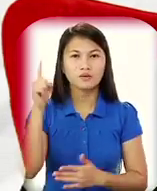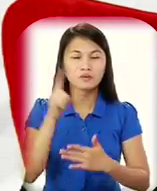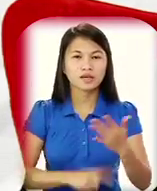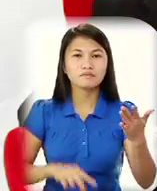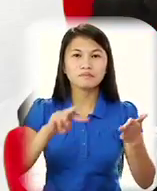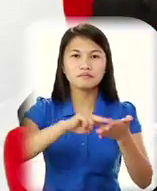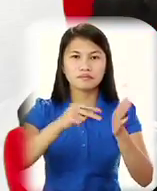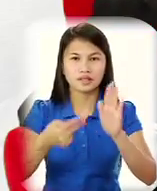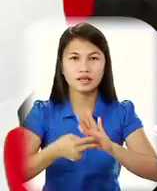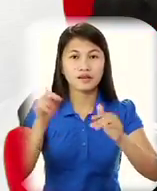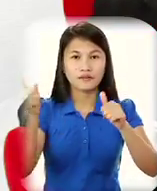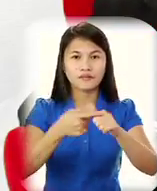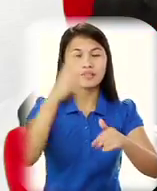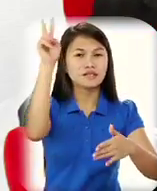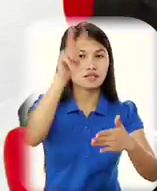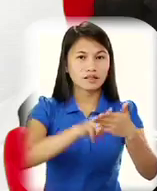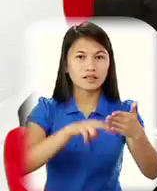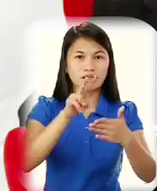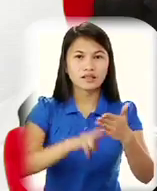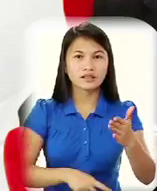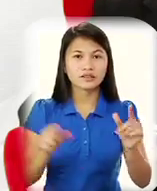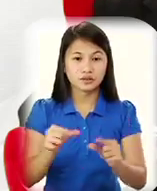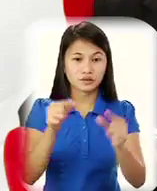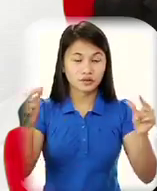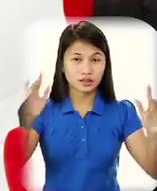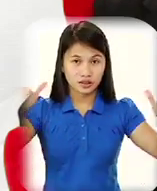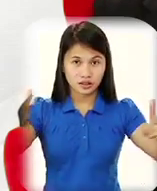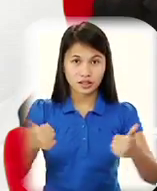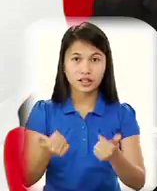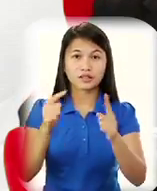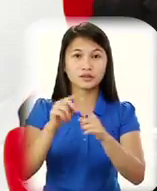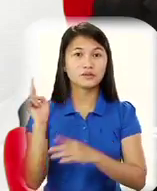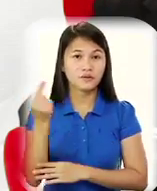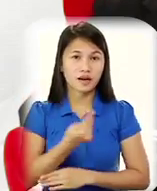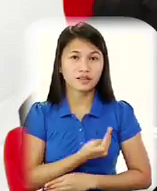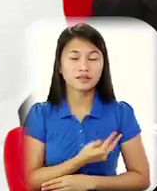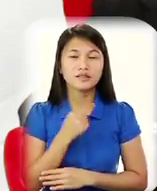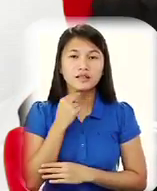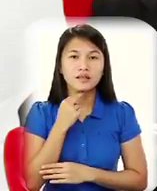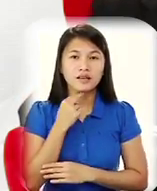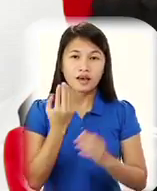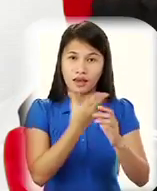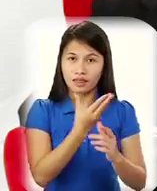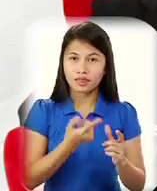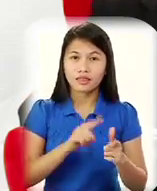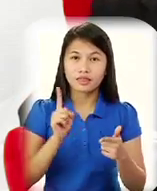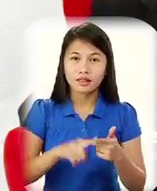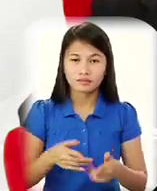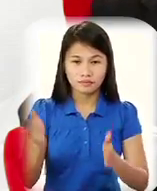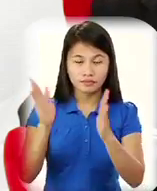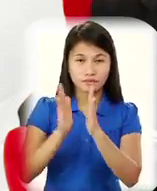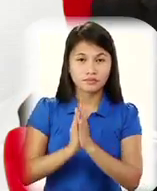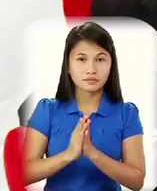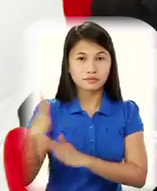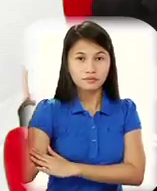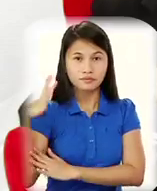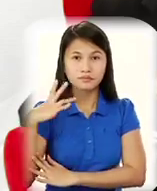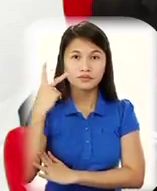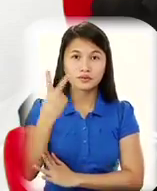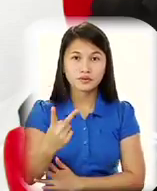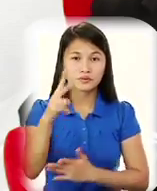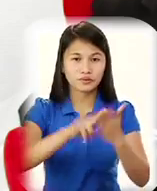point. The first reading is a great challenge to us, and I'm asking you to wait for the next